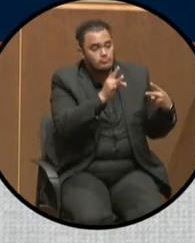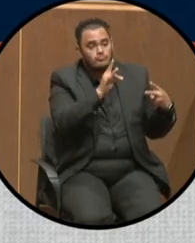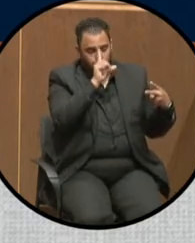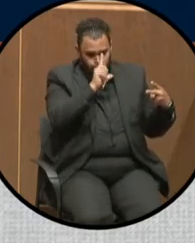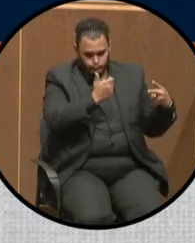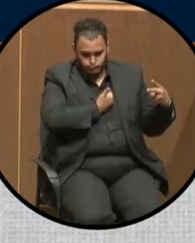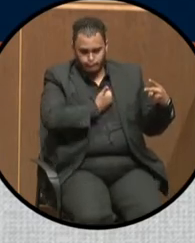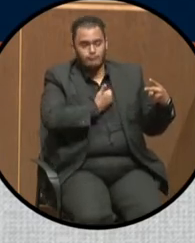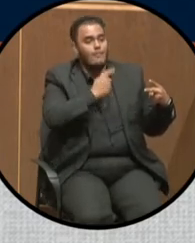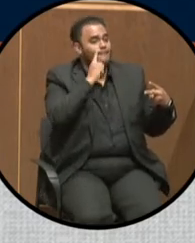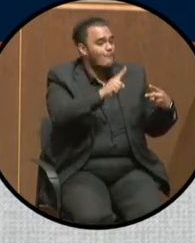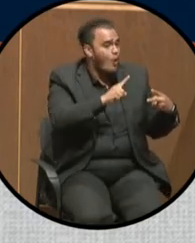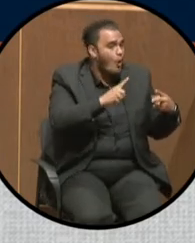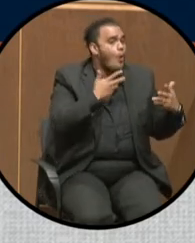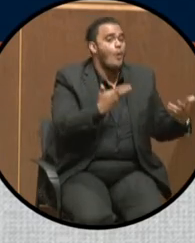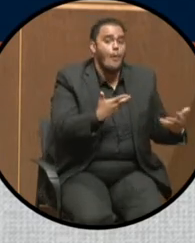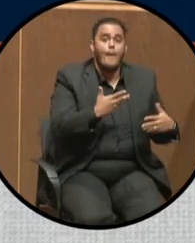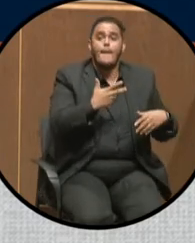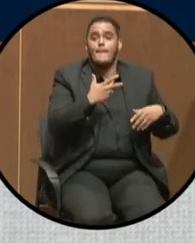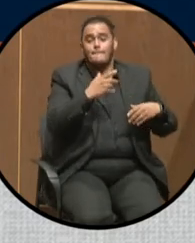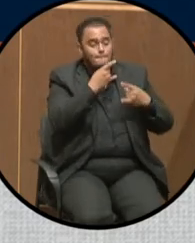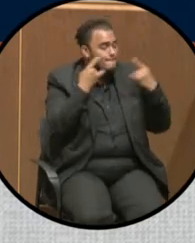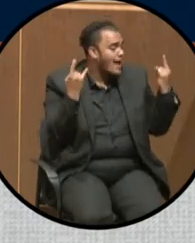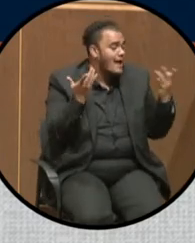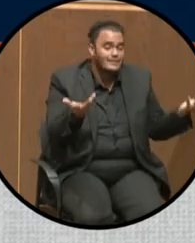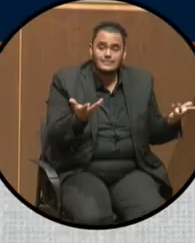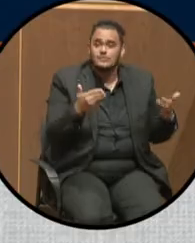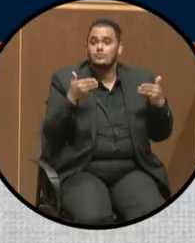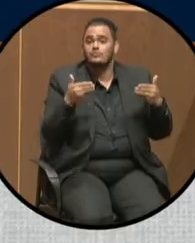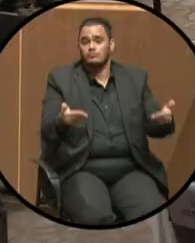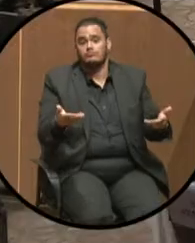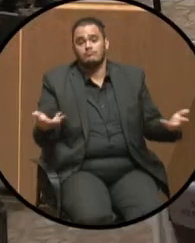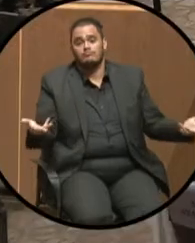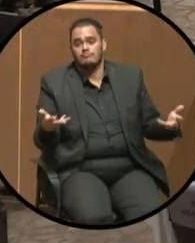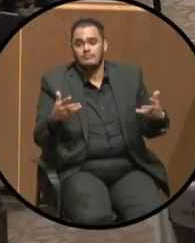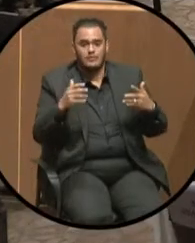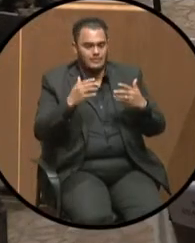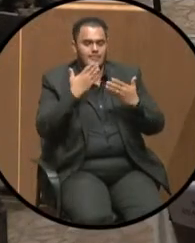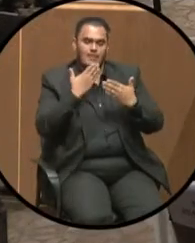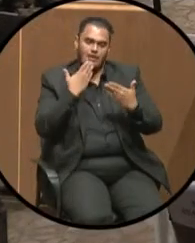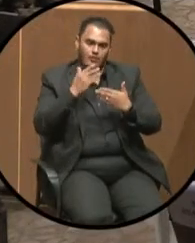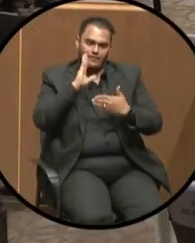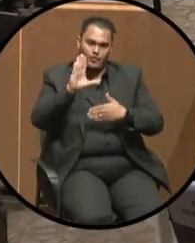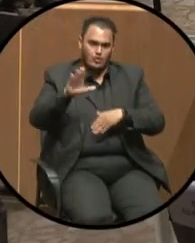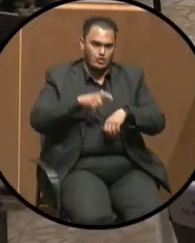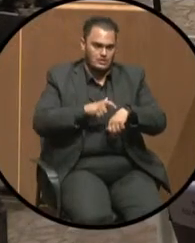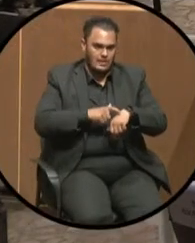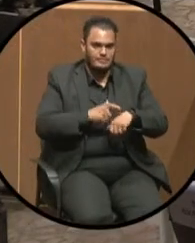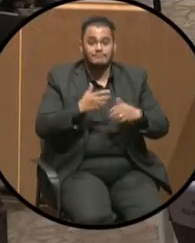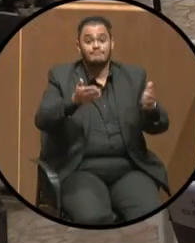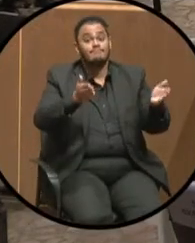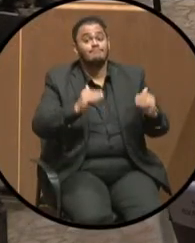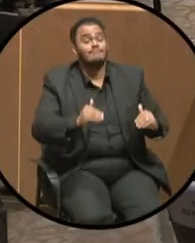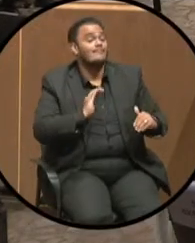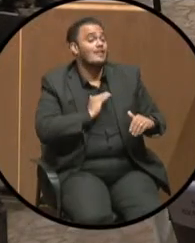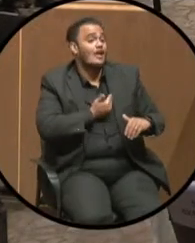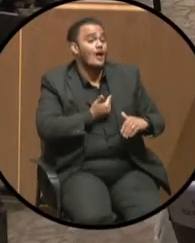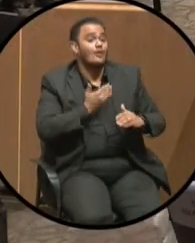forward with some normalcy, and thank you very much for your time. Thank you. Let's take our next caller.